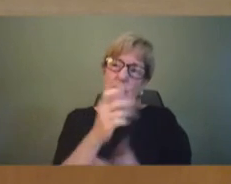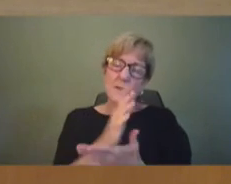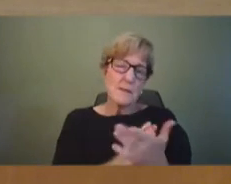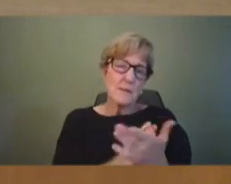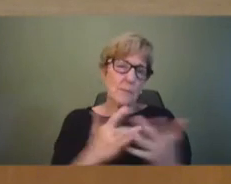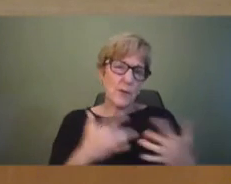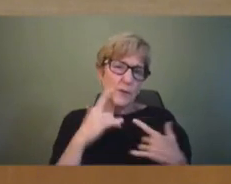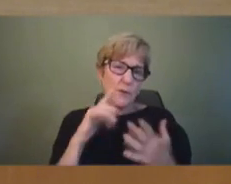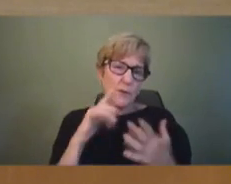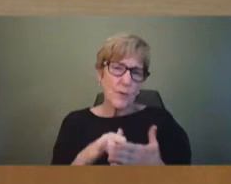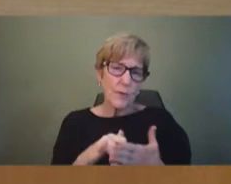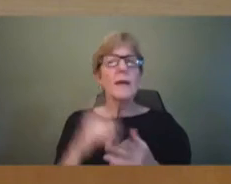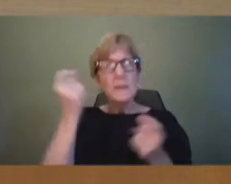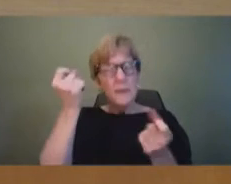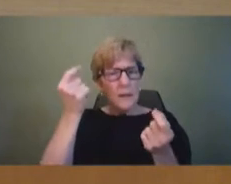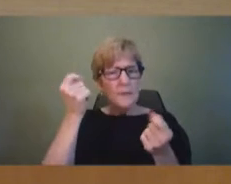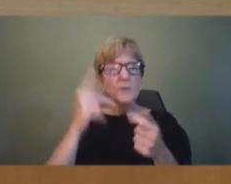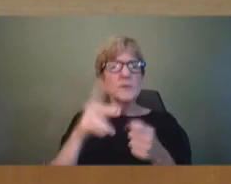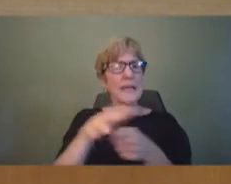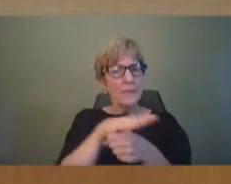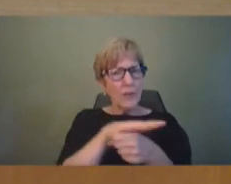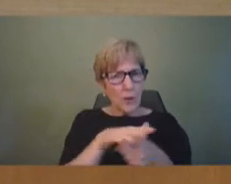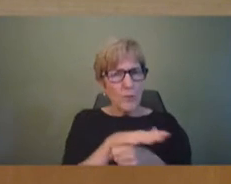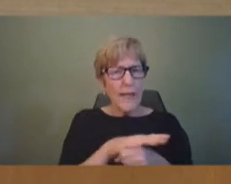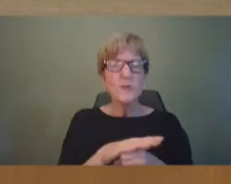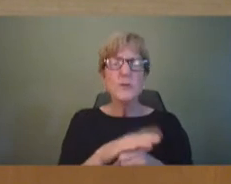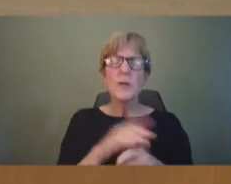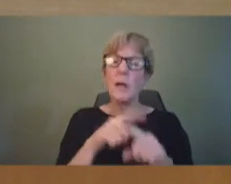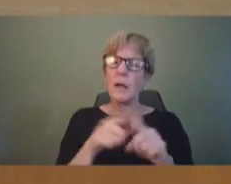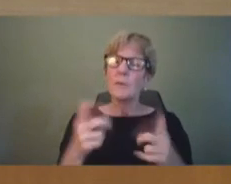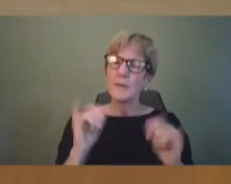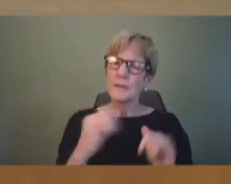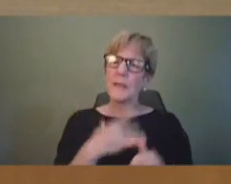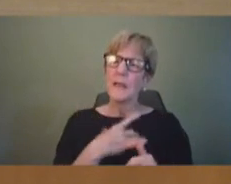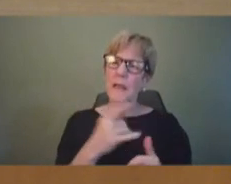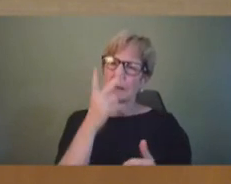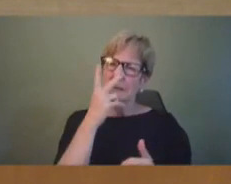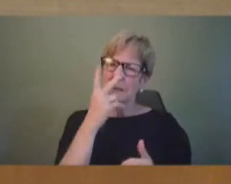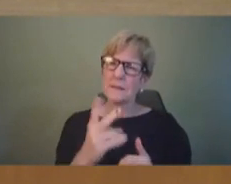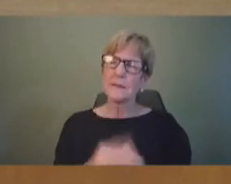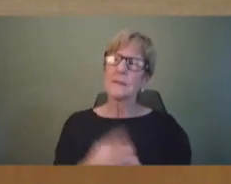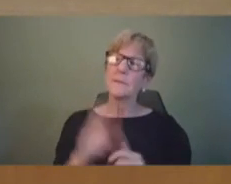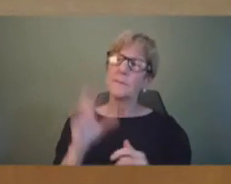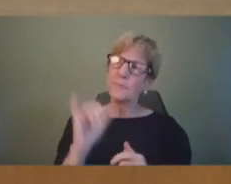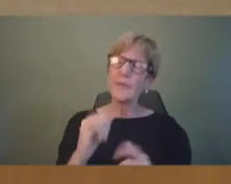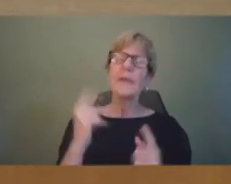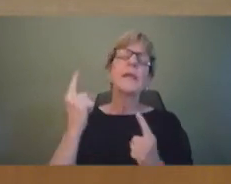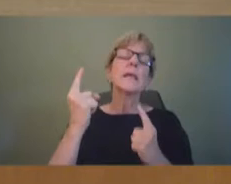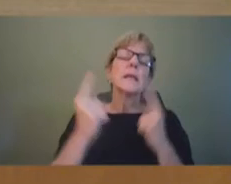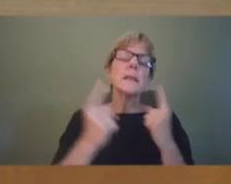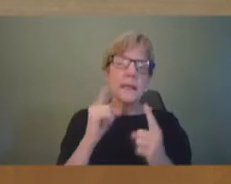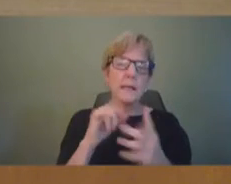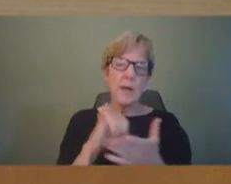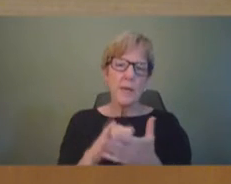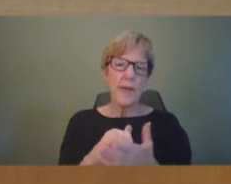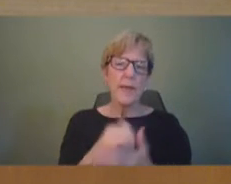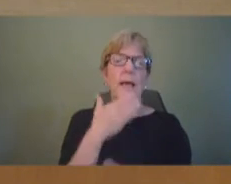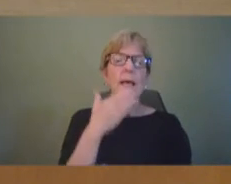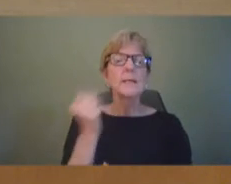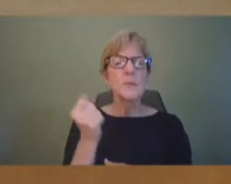the constraints of location uh but I think we'd still like to see something like that considered just to you know like I said better capture some